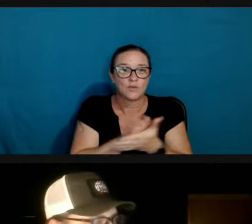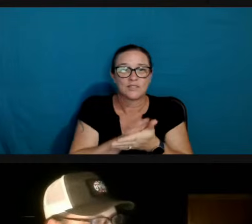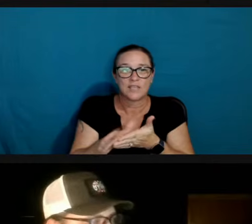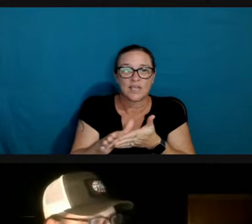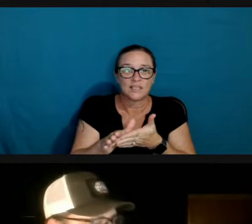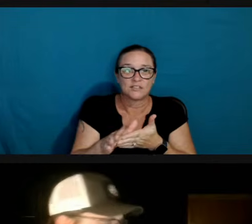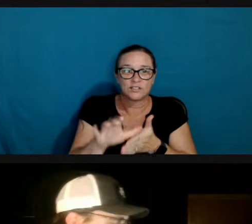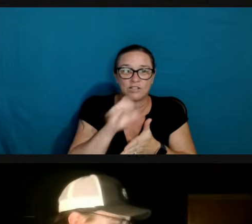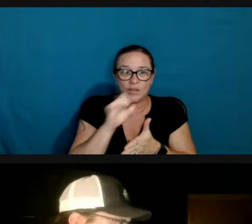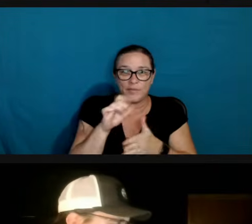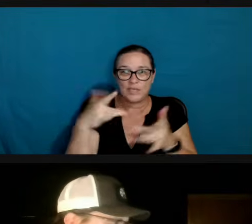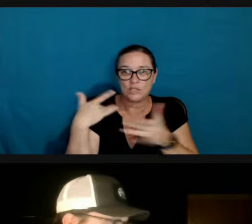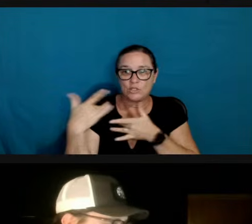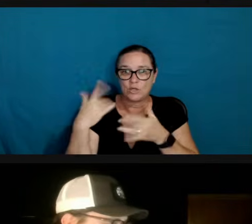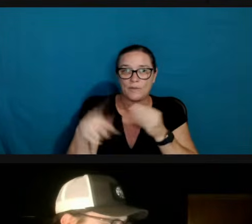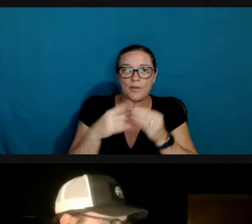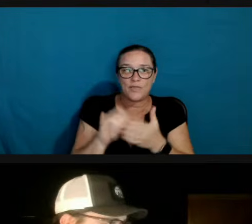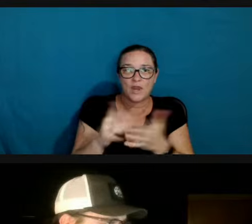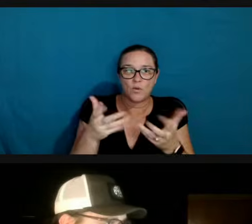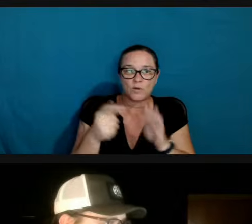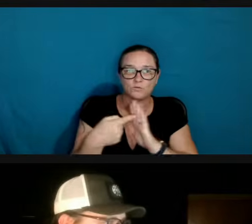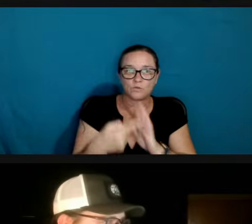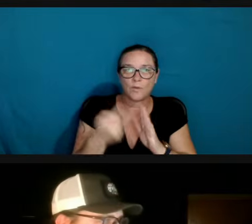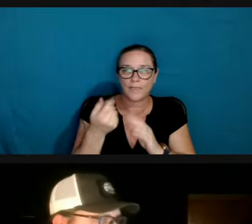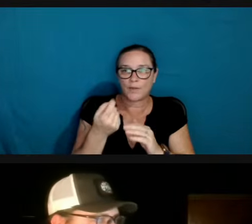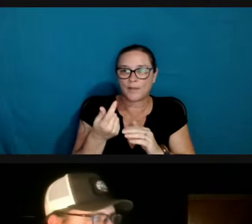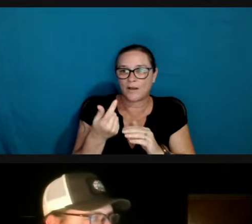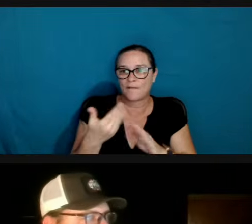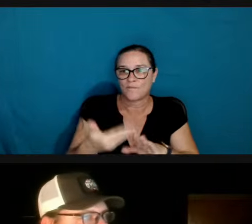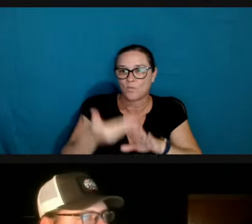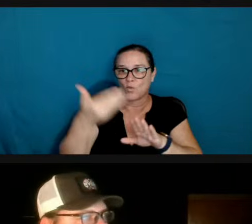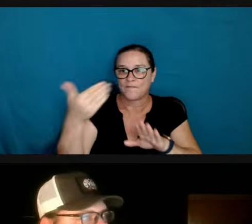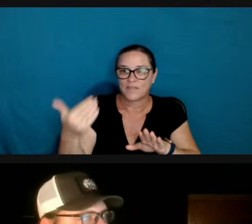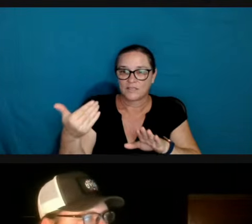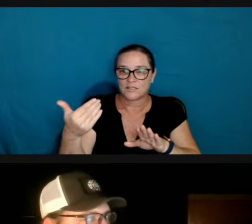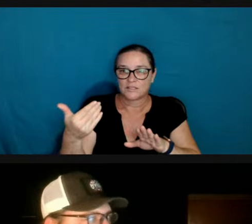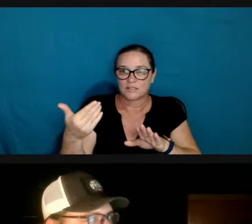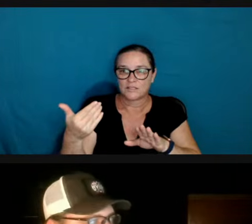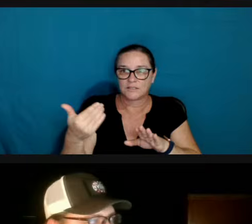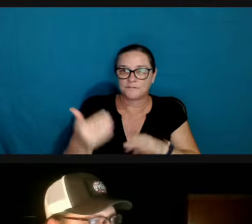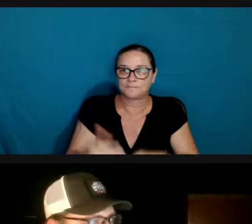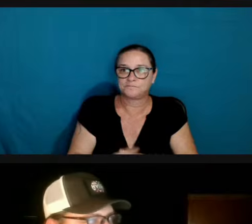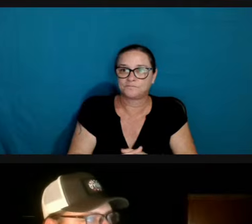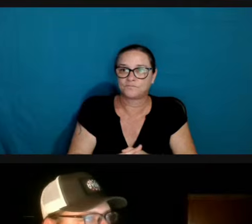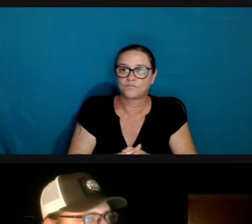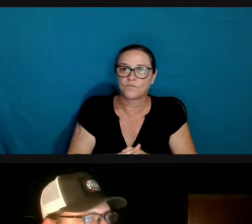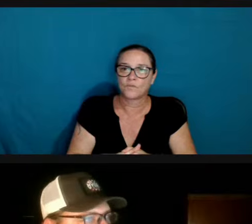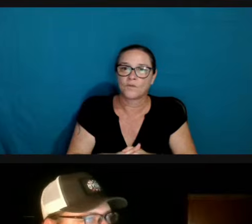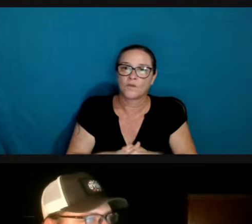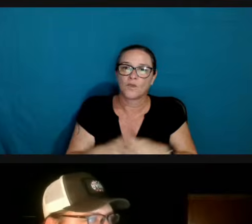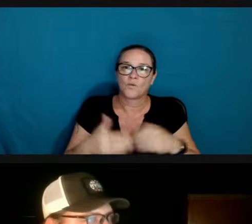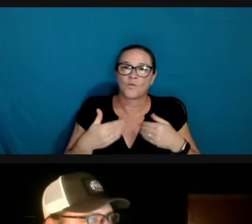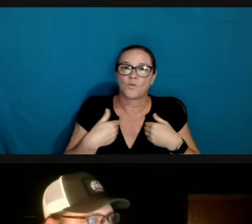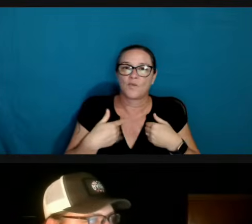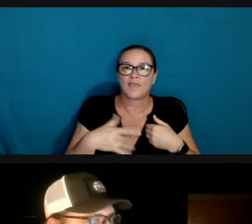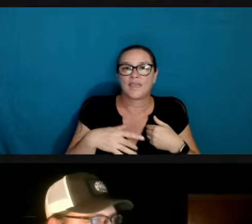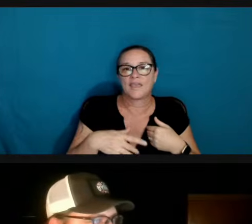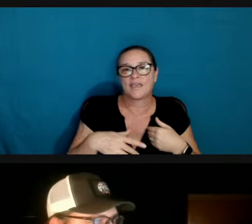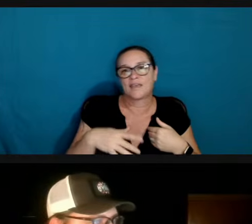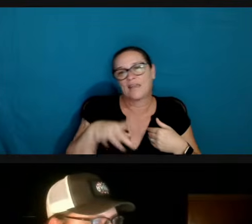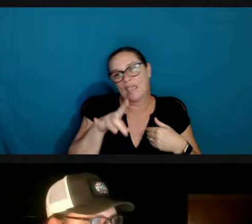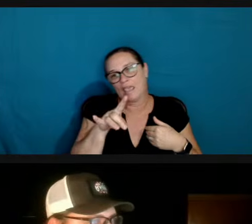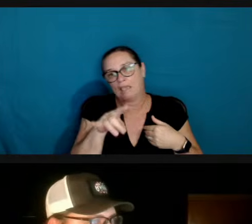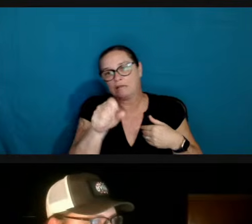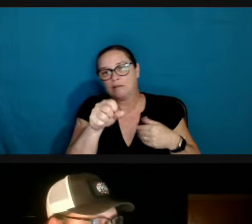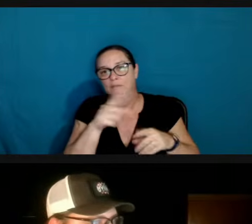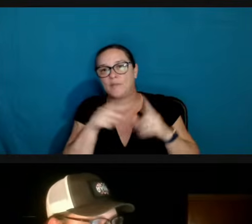with that. At least I want to show a little bit of the previous ones. So we had 8 and change here, but in